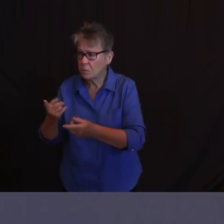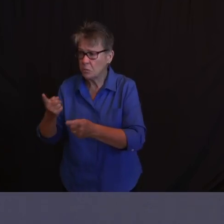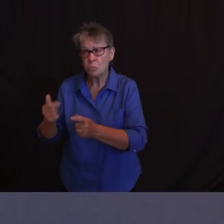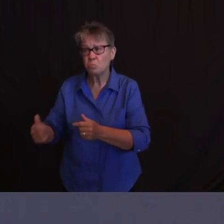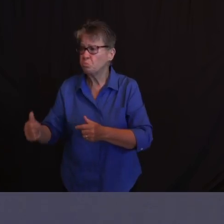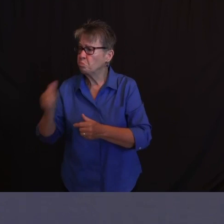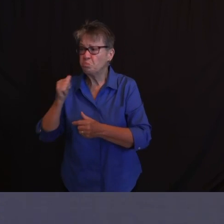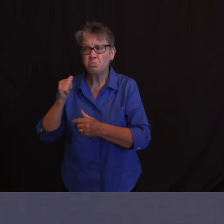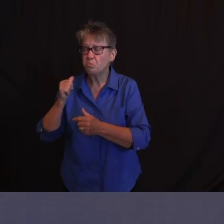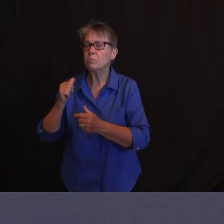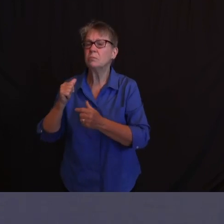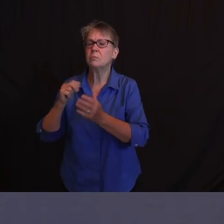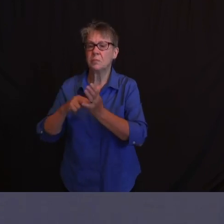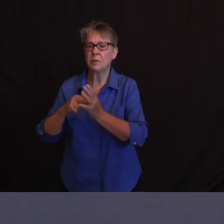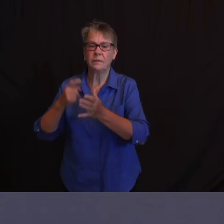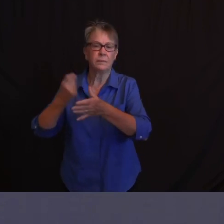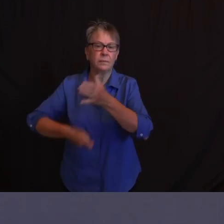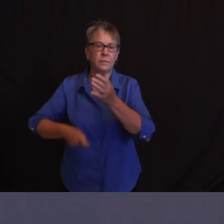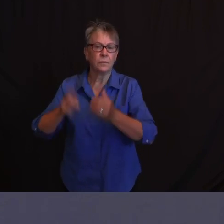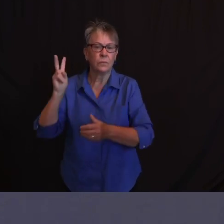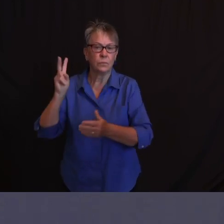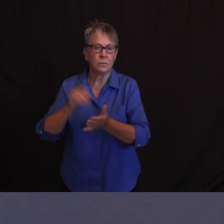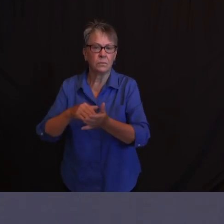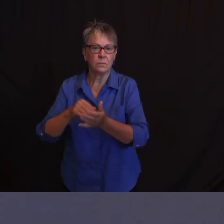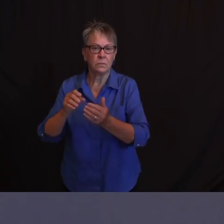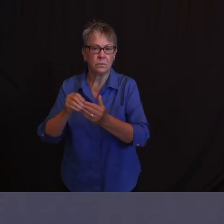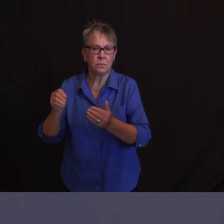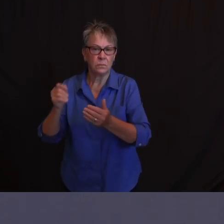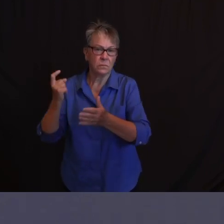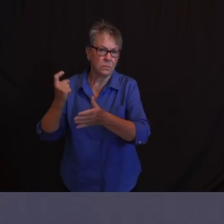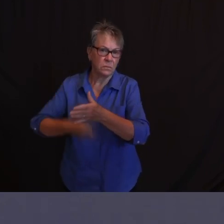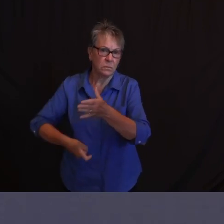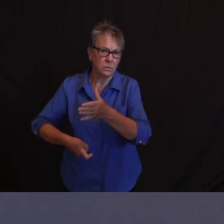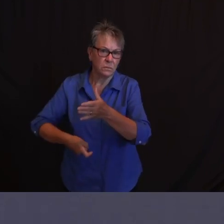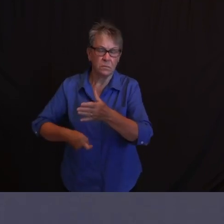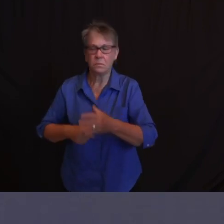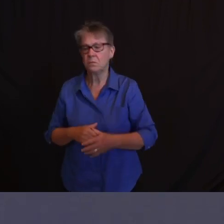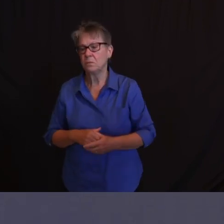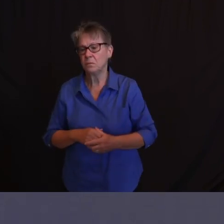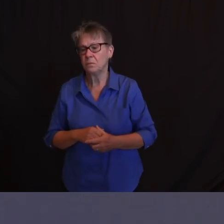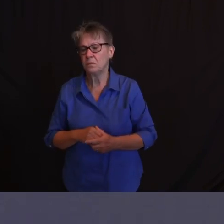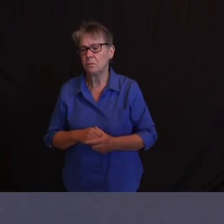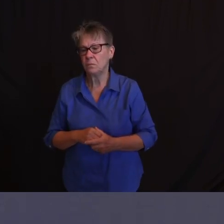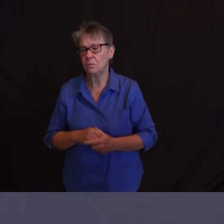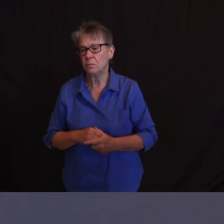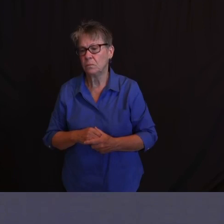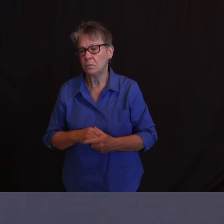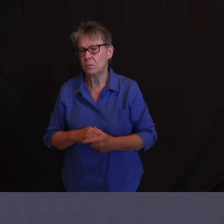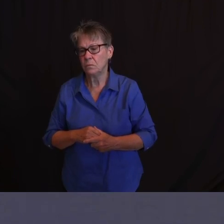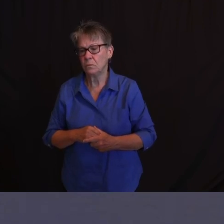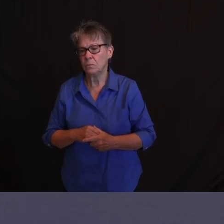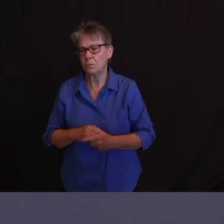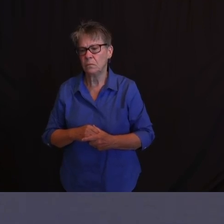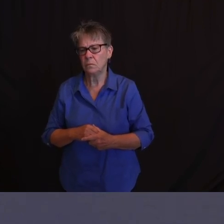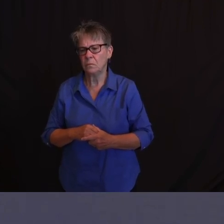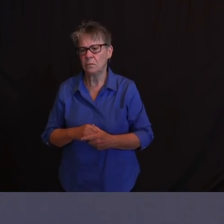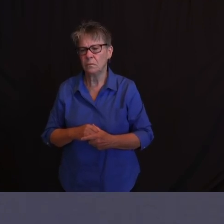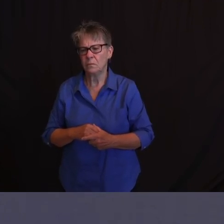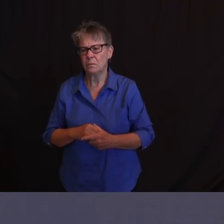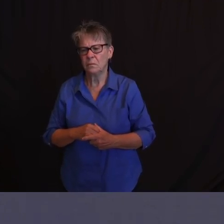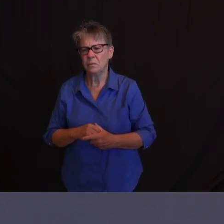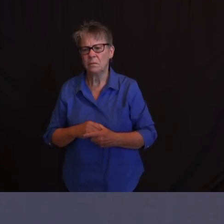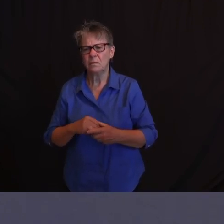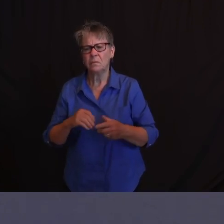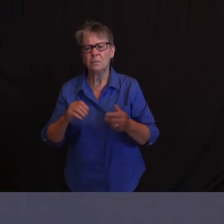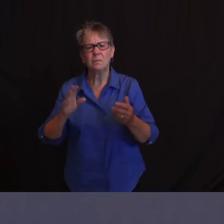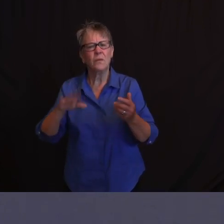And then two more. Many readers wondered why New Jersey's death rate continues to be so high compared to other states, even as